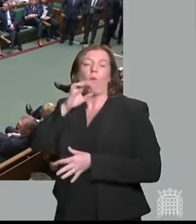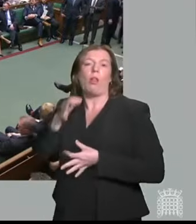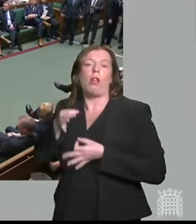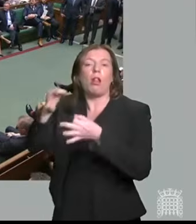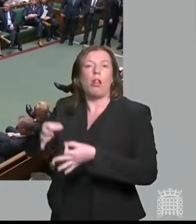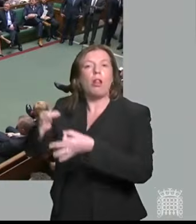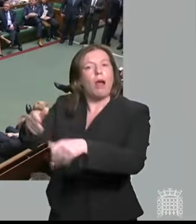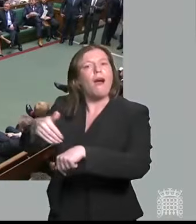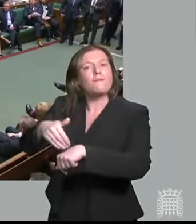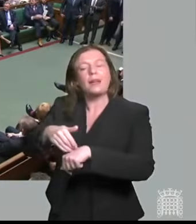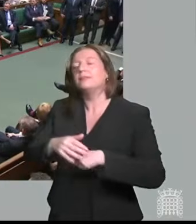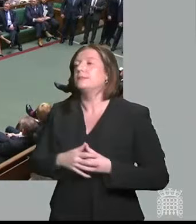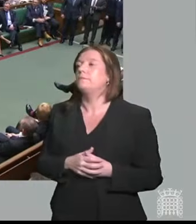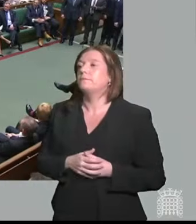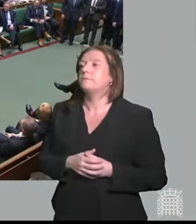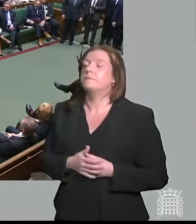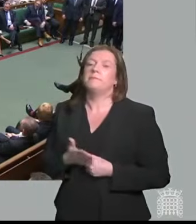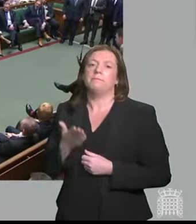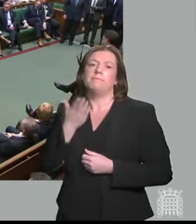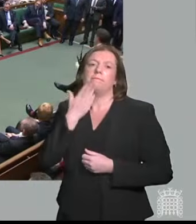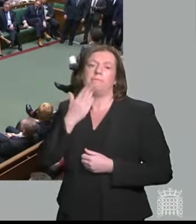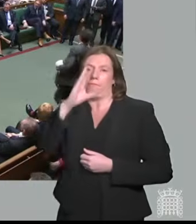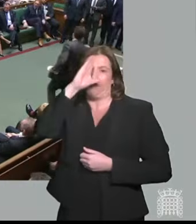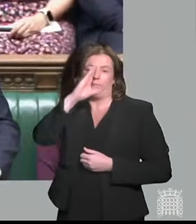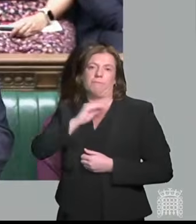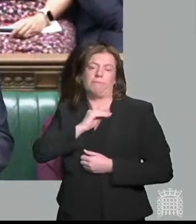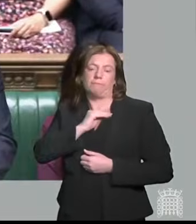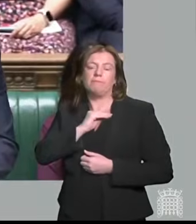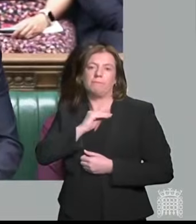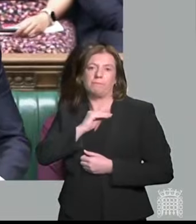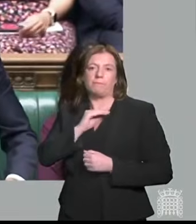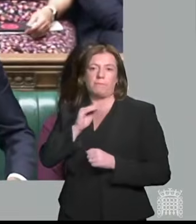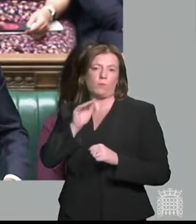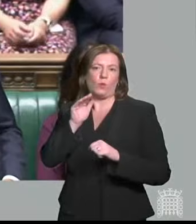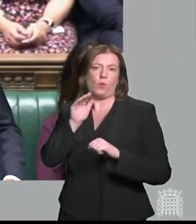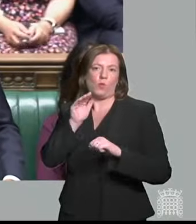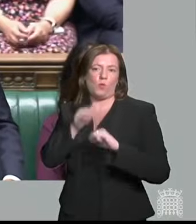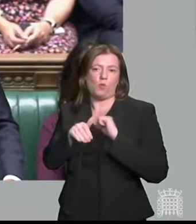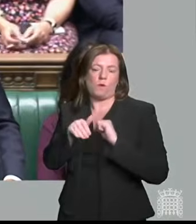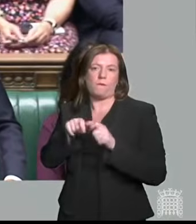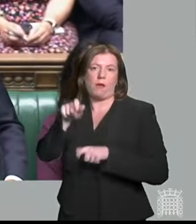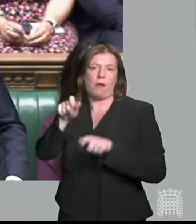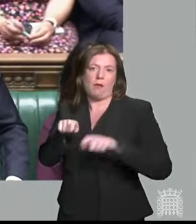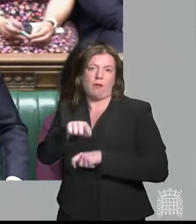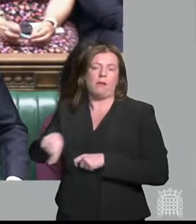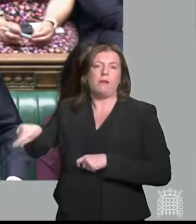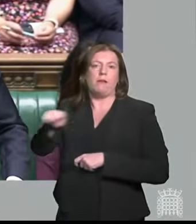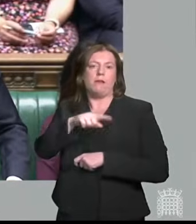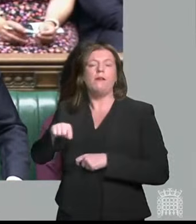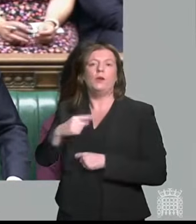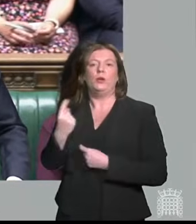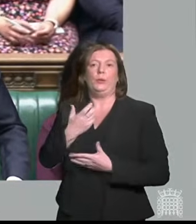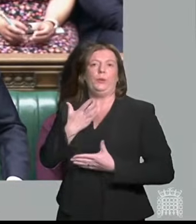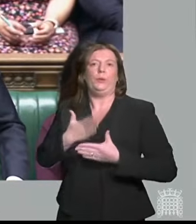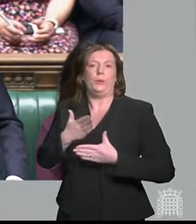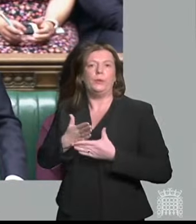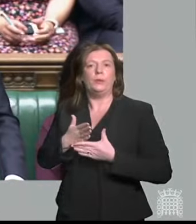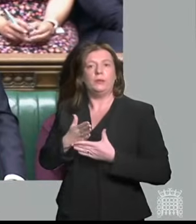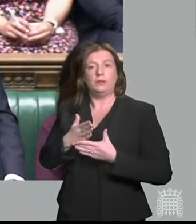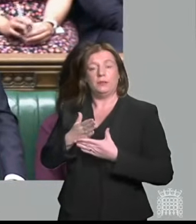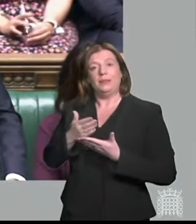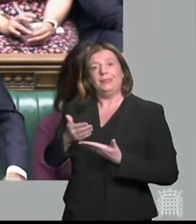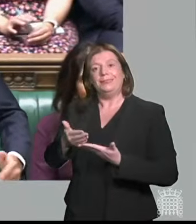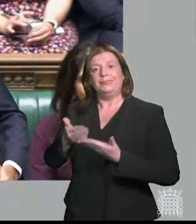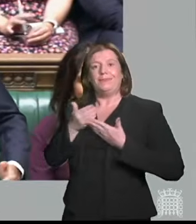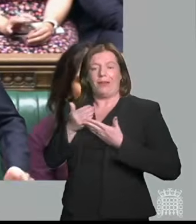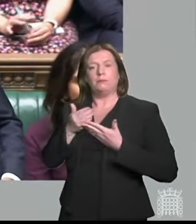Mr. Speaker, can I thank the honourable member for highlighting the critical role played by non-craft support operatives at Defence